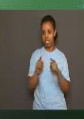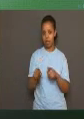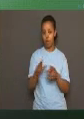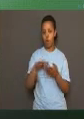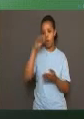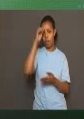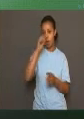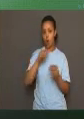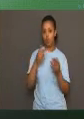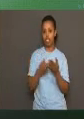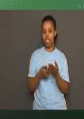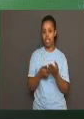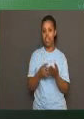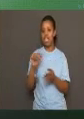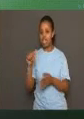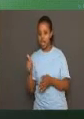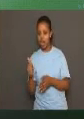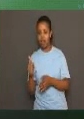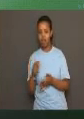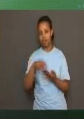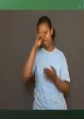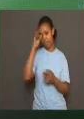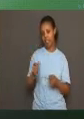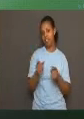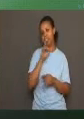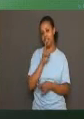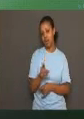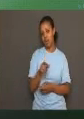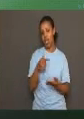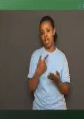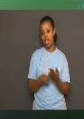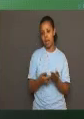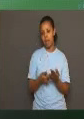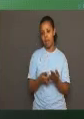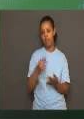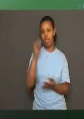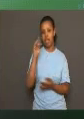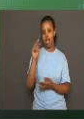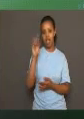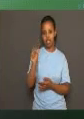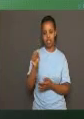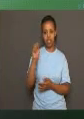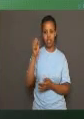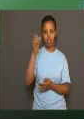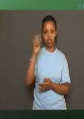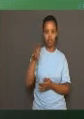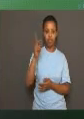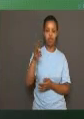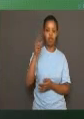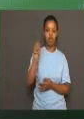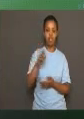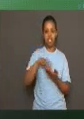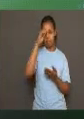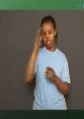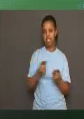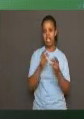be learning about another method of learning called insight learning.